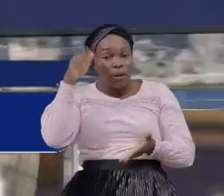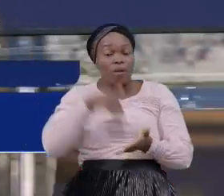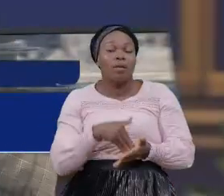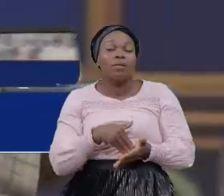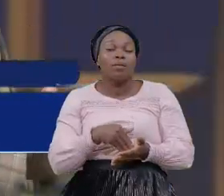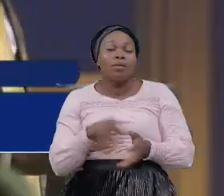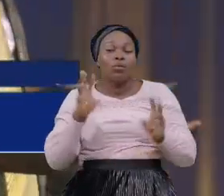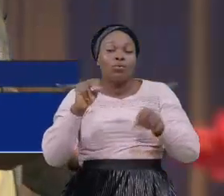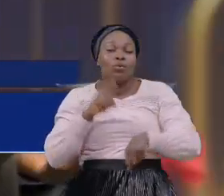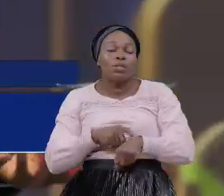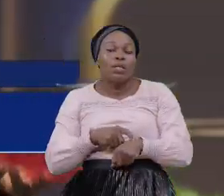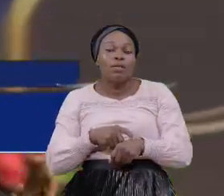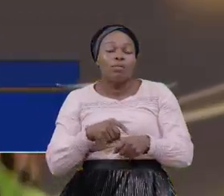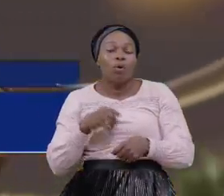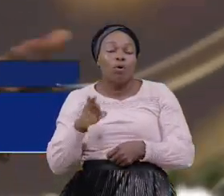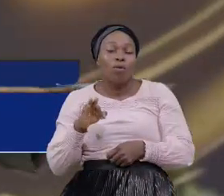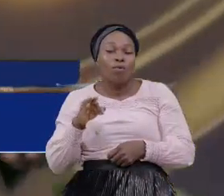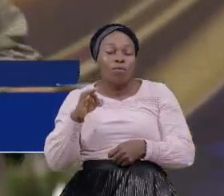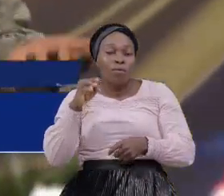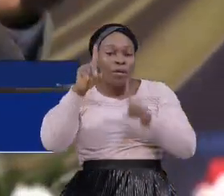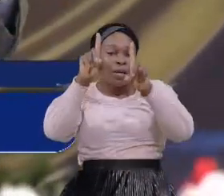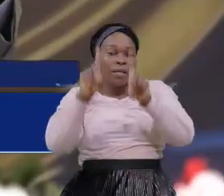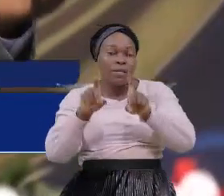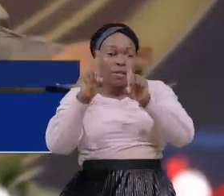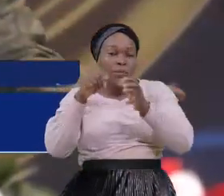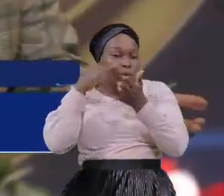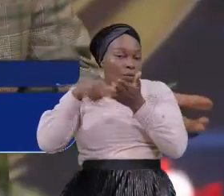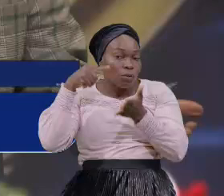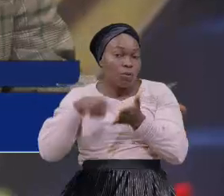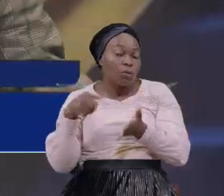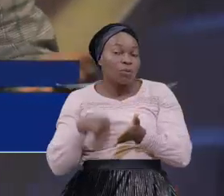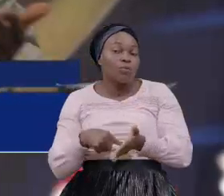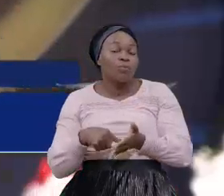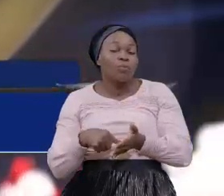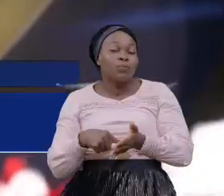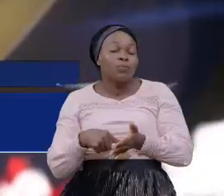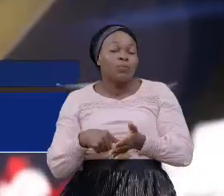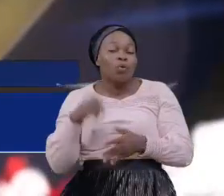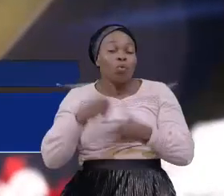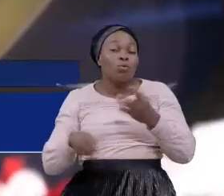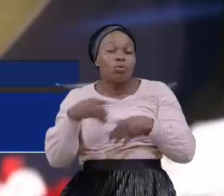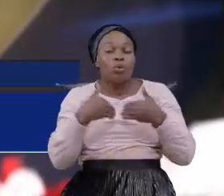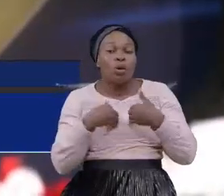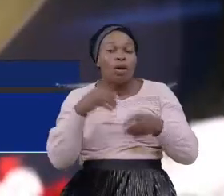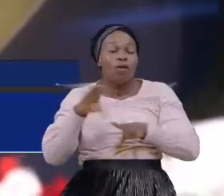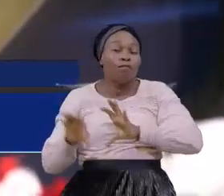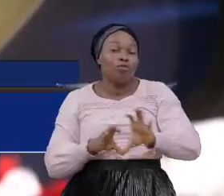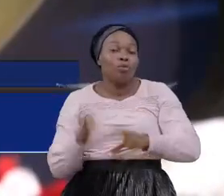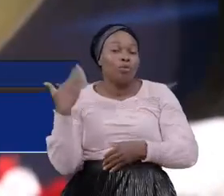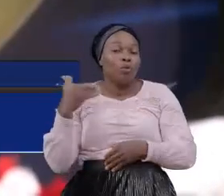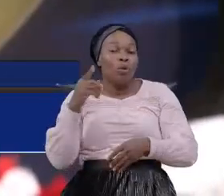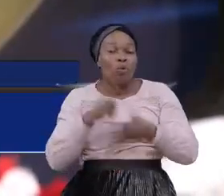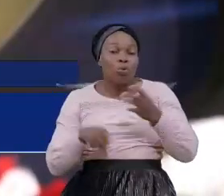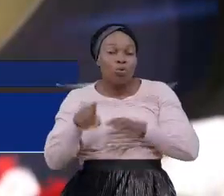time of examining and re-examining what you have done, what you are doing, and you're